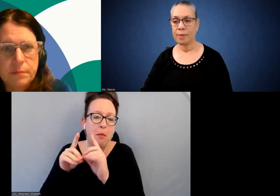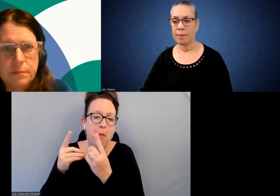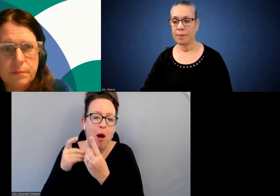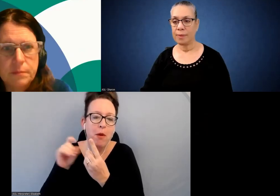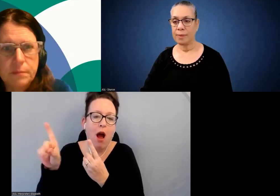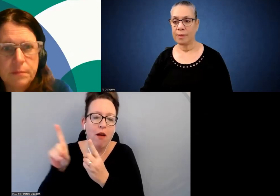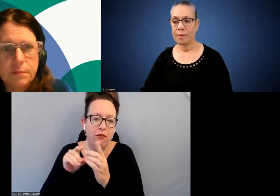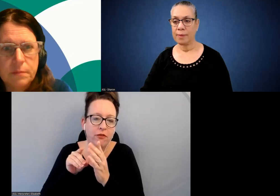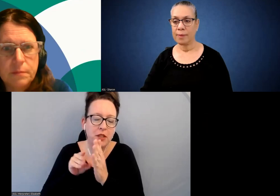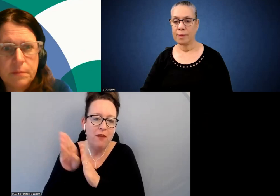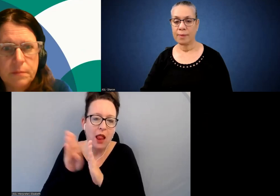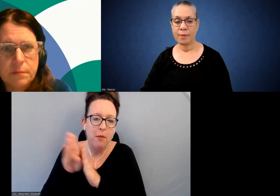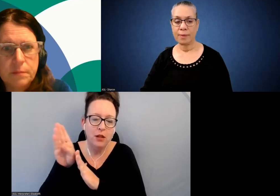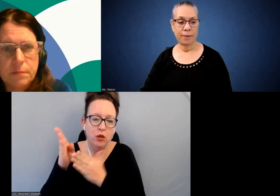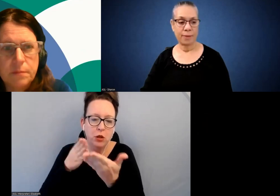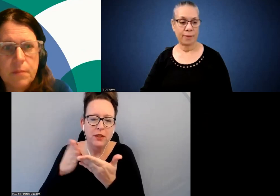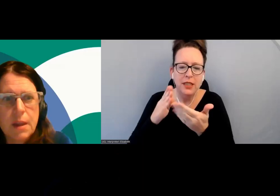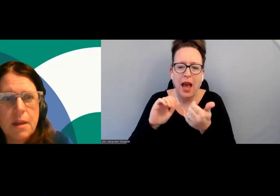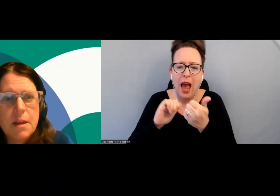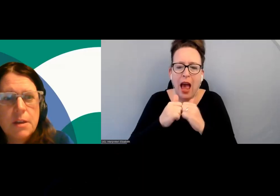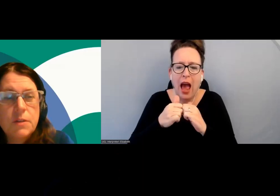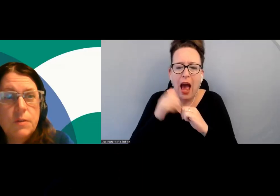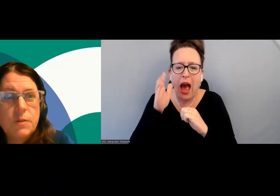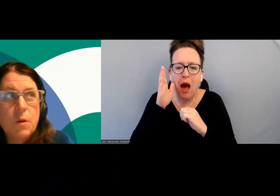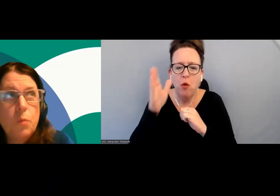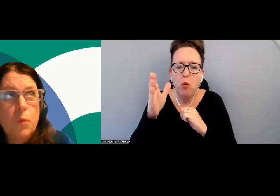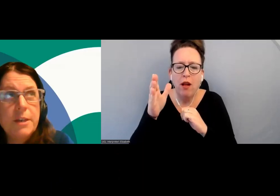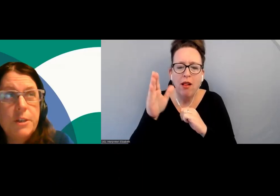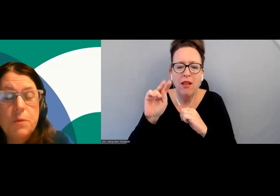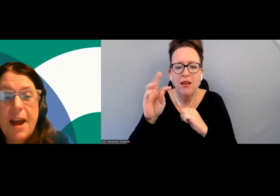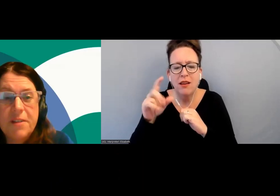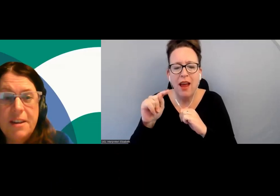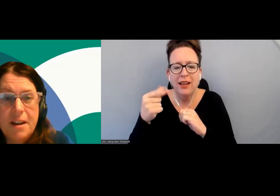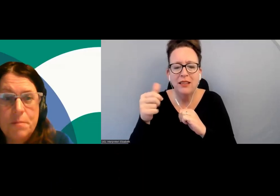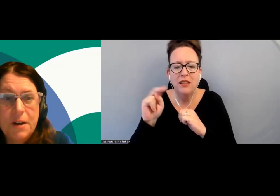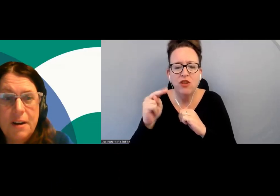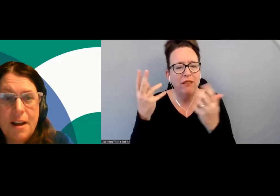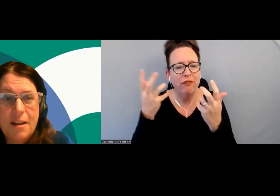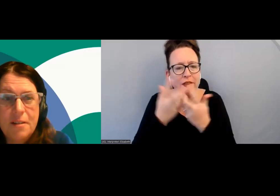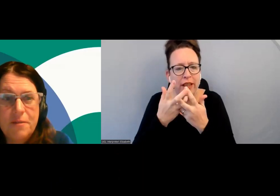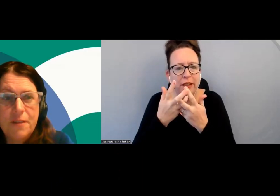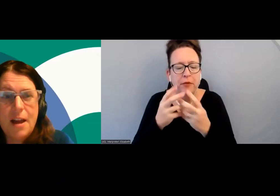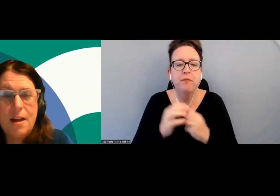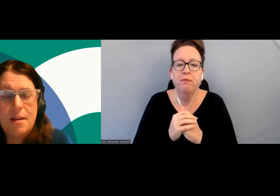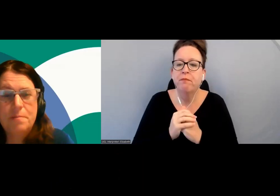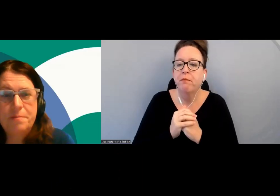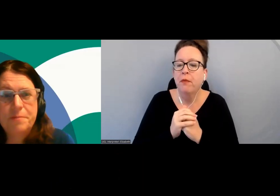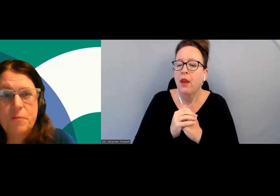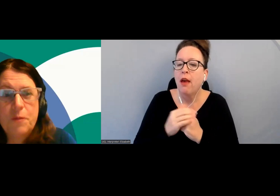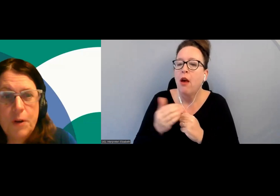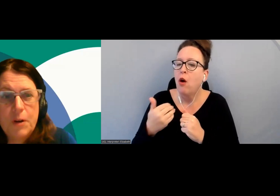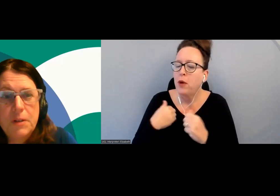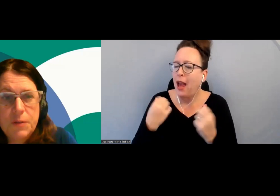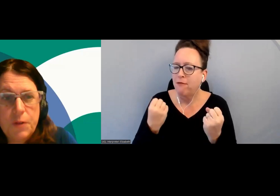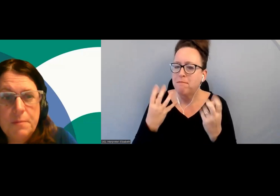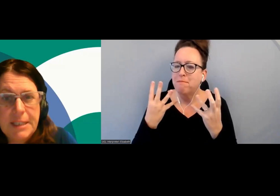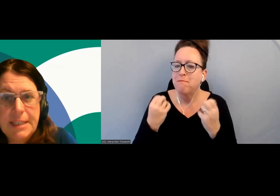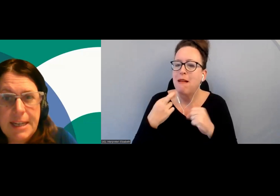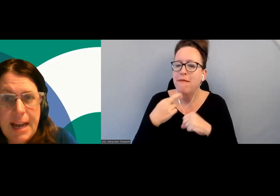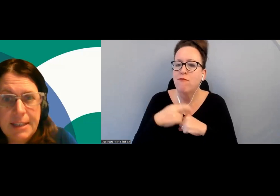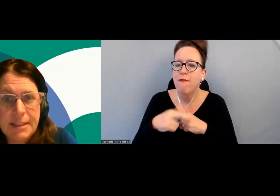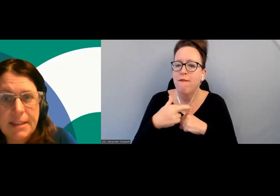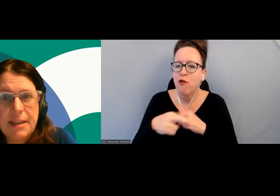will NextGen fit in? So we do have a number of referrals